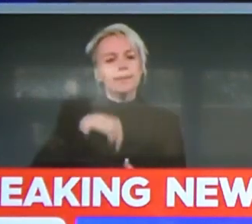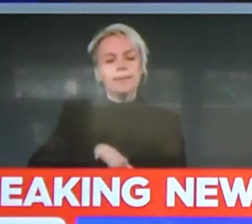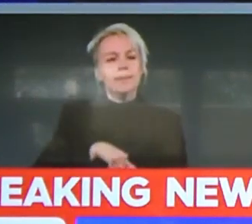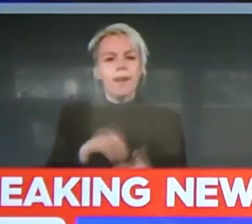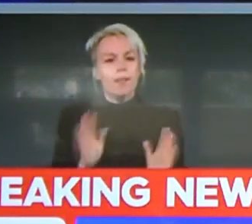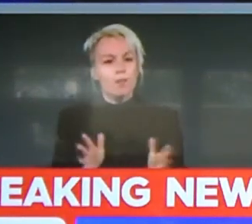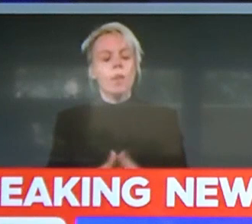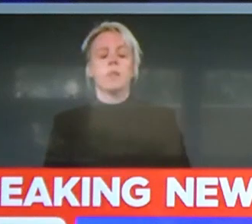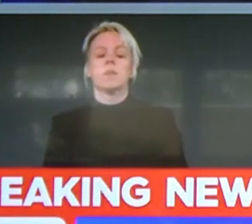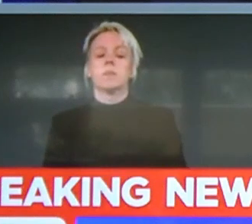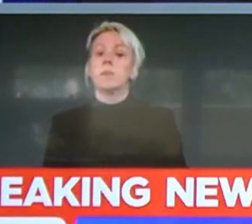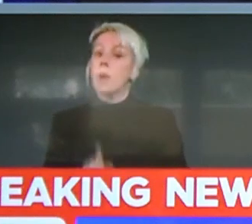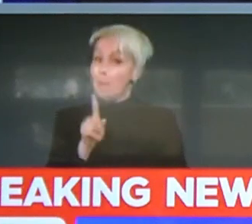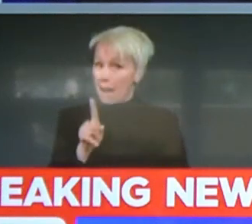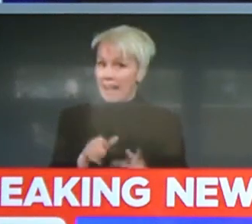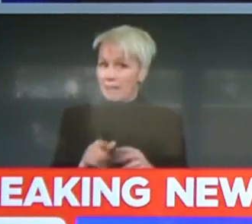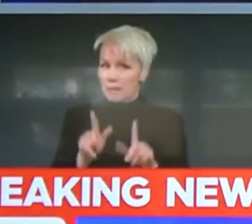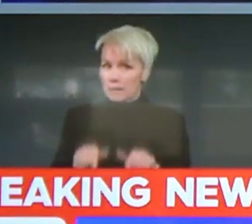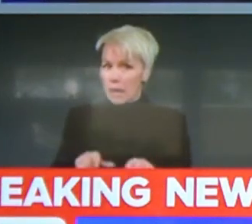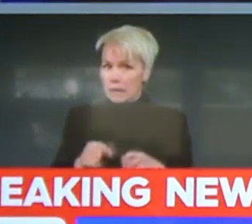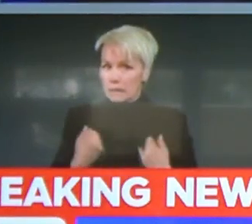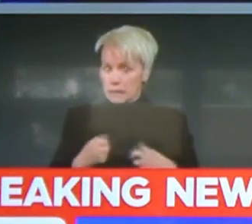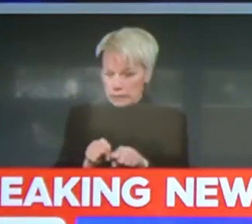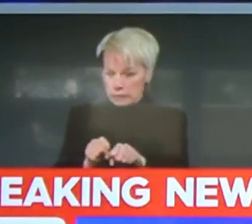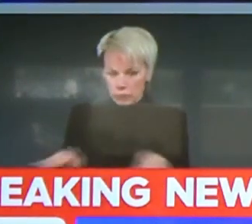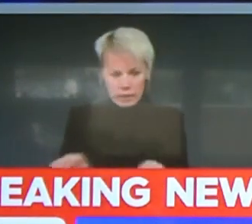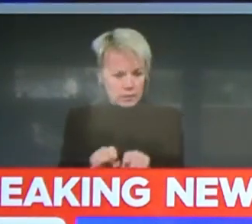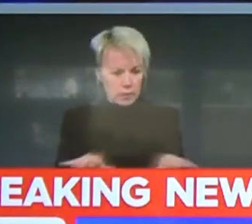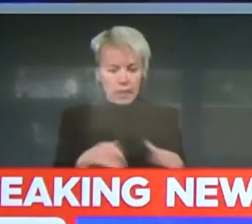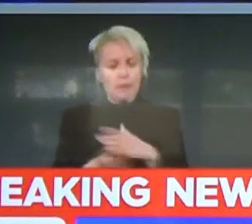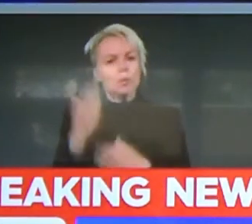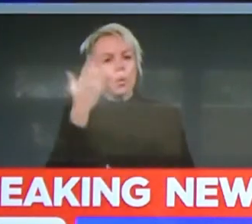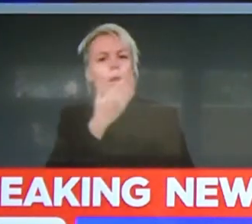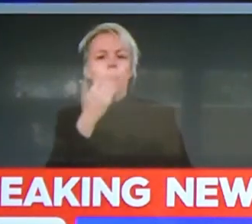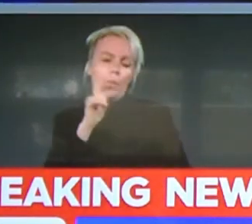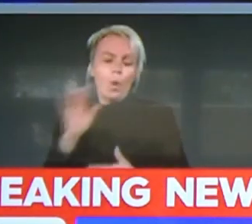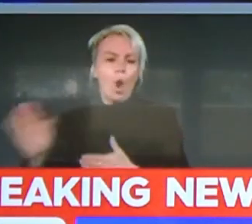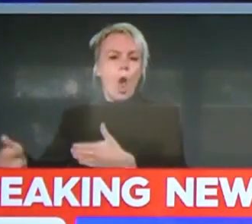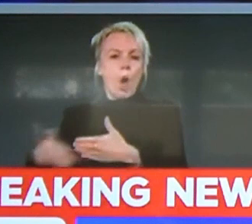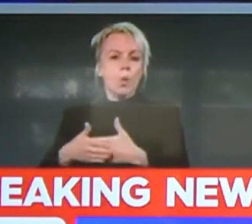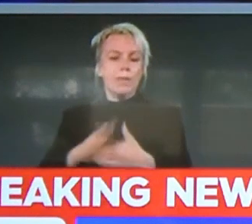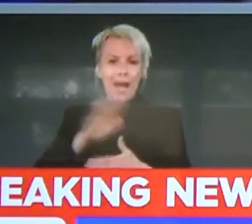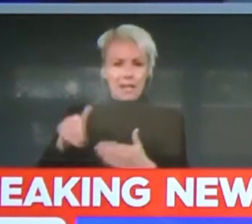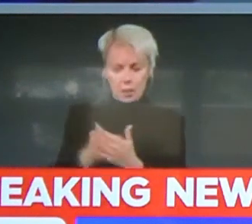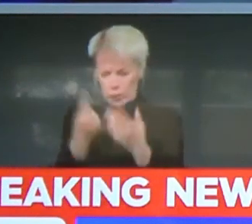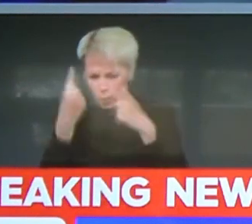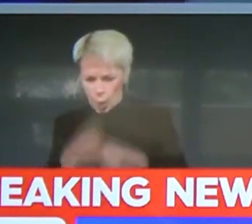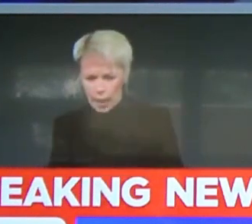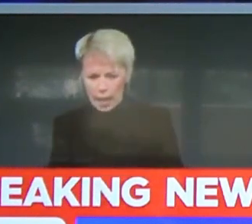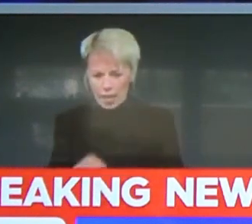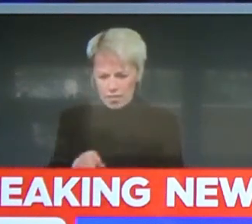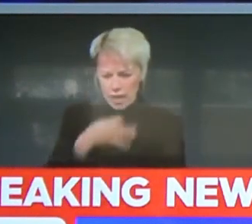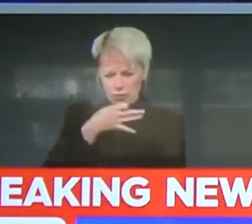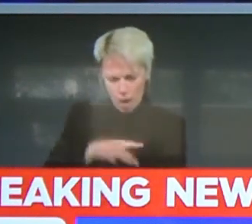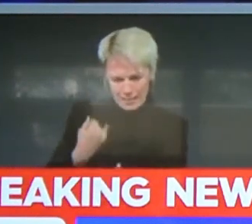Of course, if there were an outbreak in a school, you would close the school until you'd sorted out who were the direct contacts,